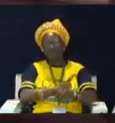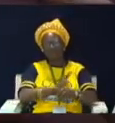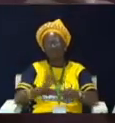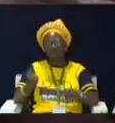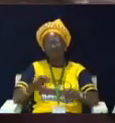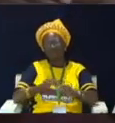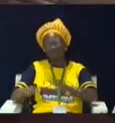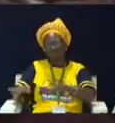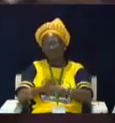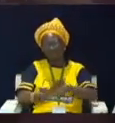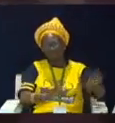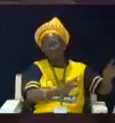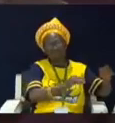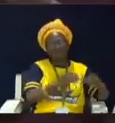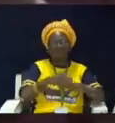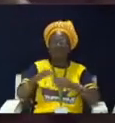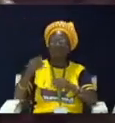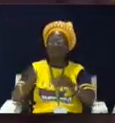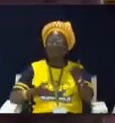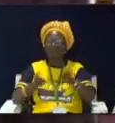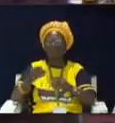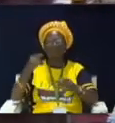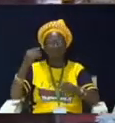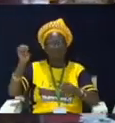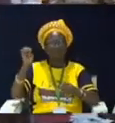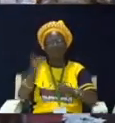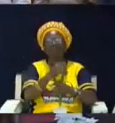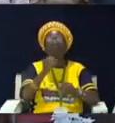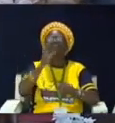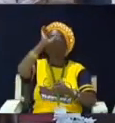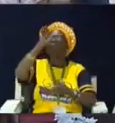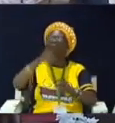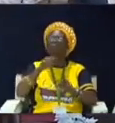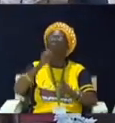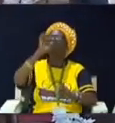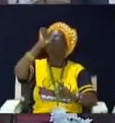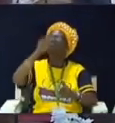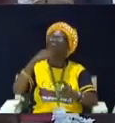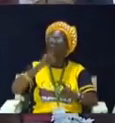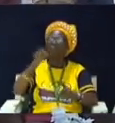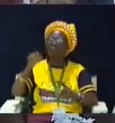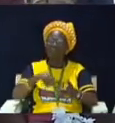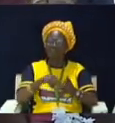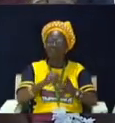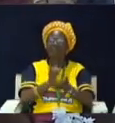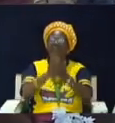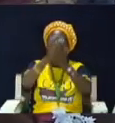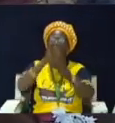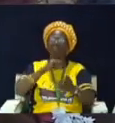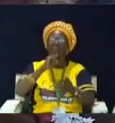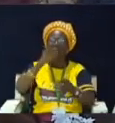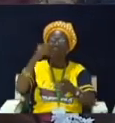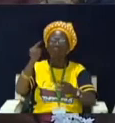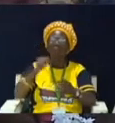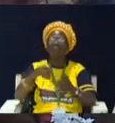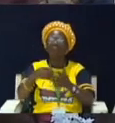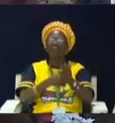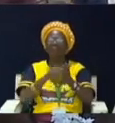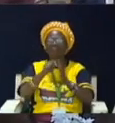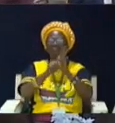After the same manner also he took the cup when he had supped, saying, this cup is the New Testament in my